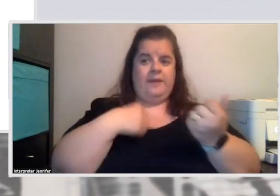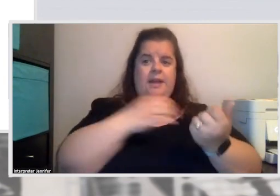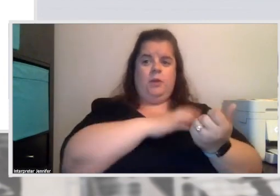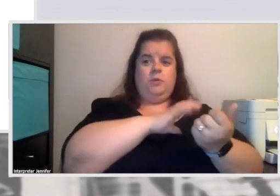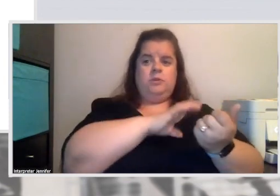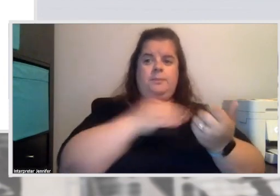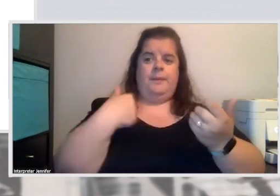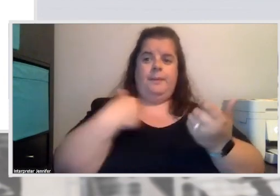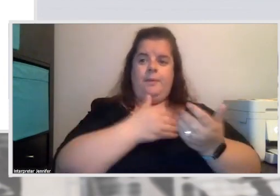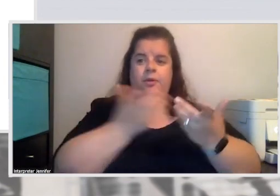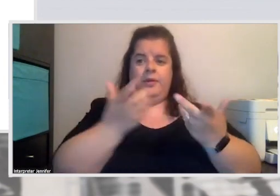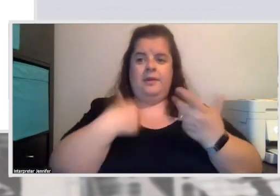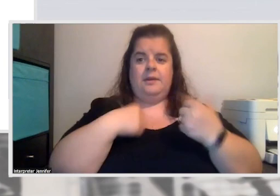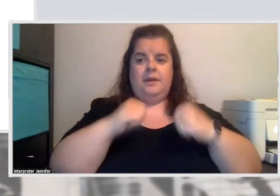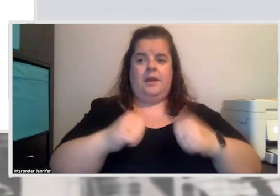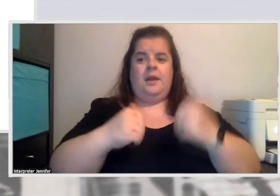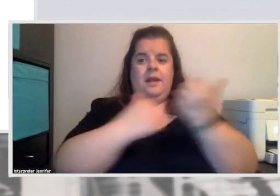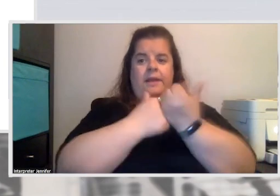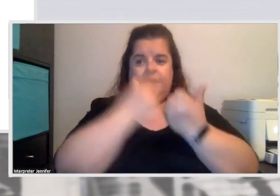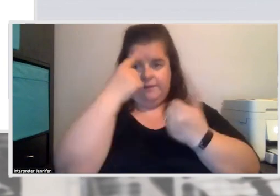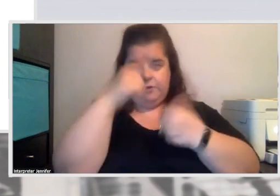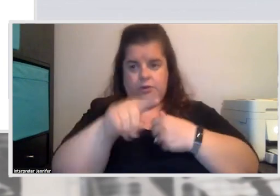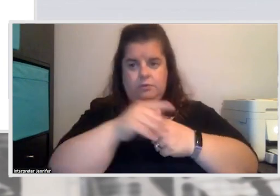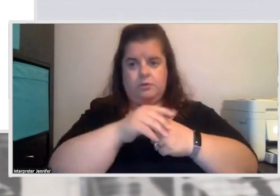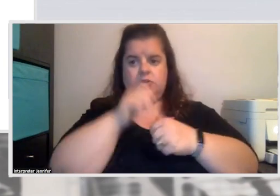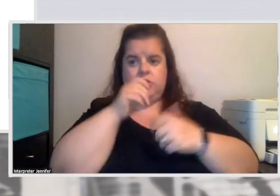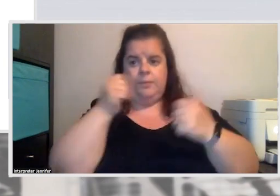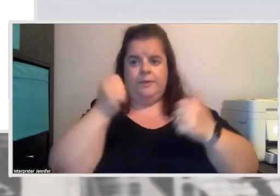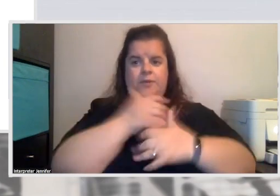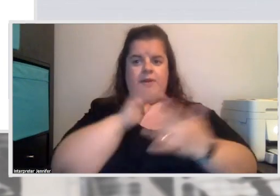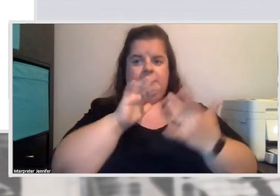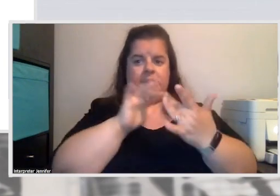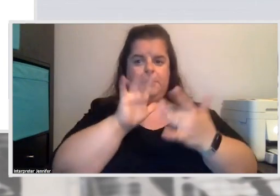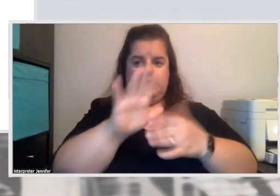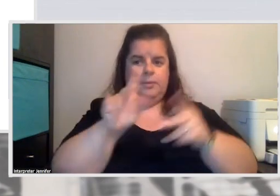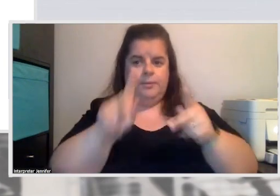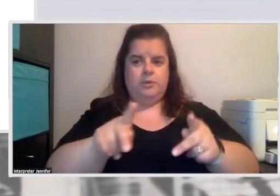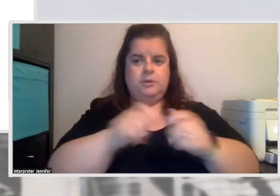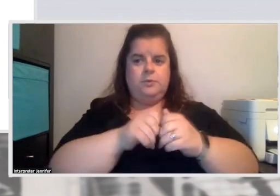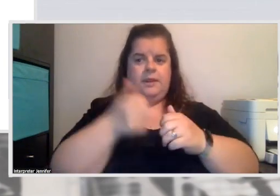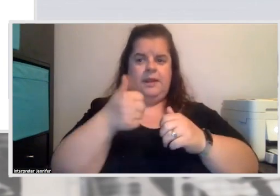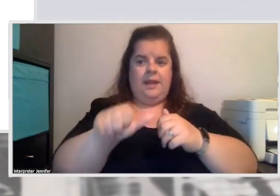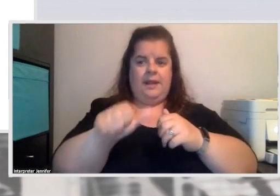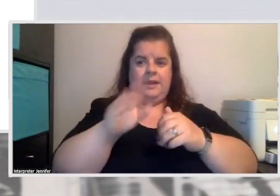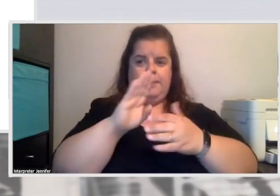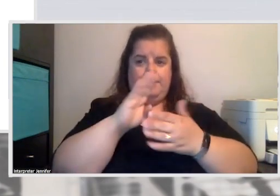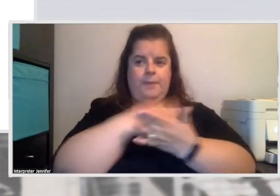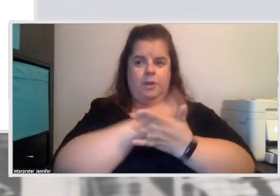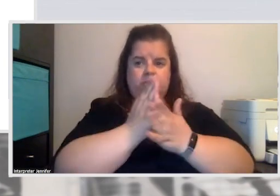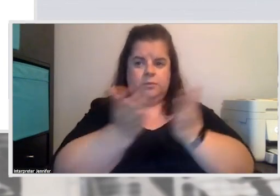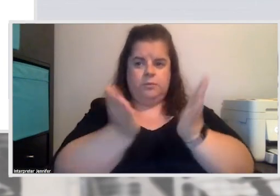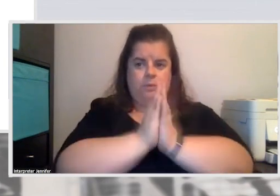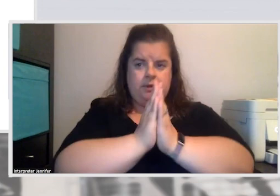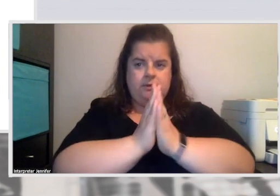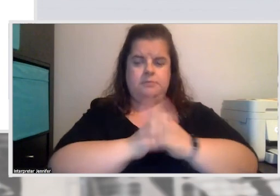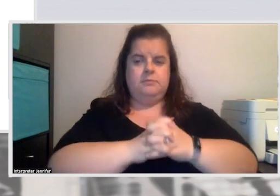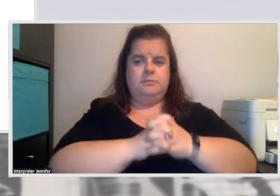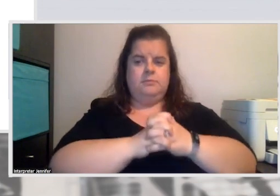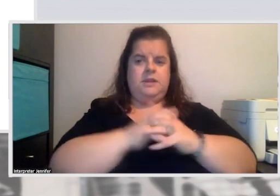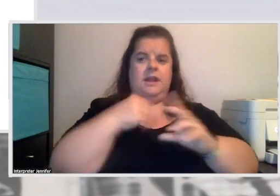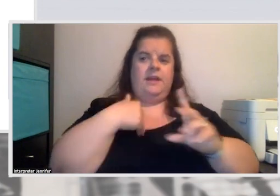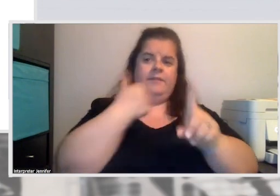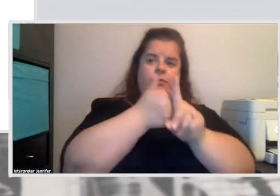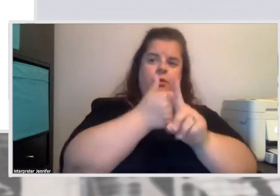advocate for you. So never feel afraid to reach out to your council person with any capital budget requests. They have their own budget